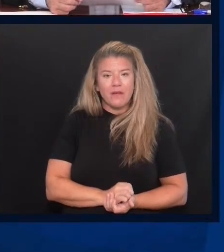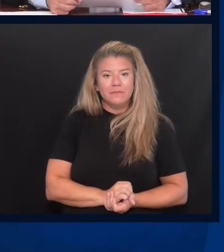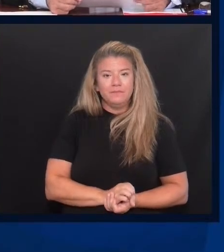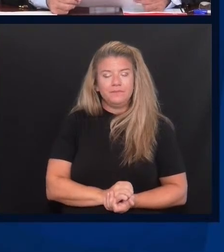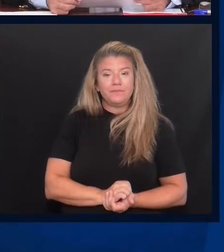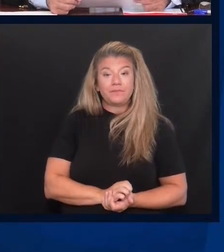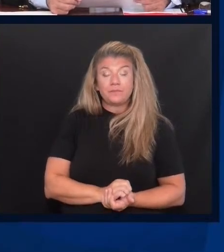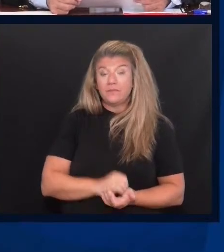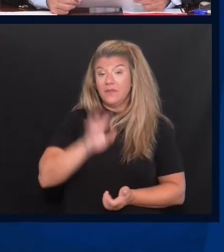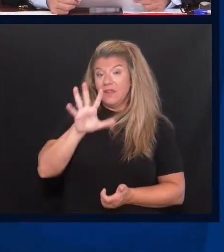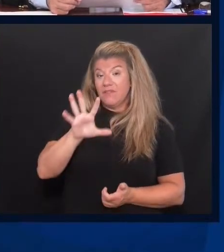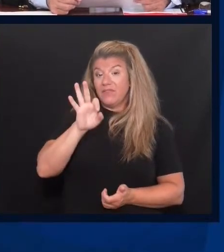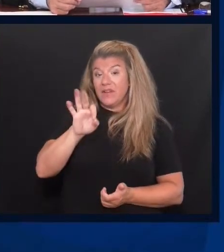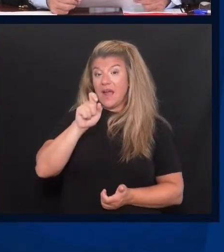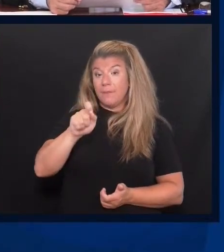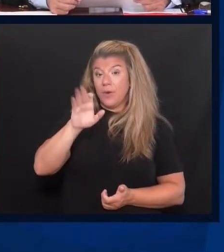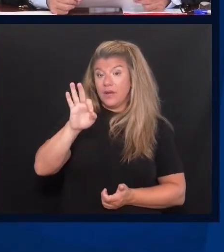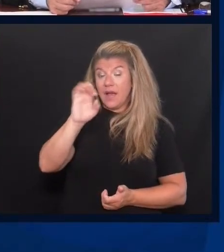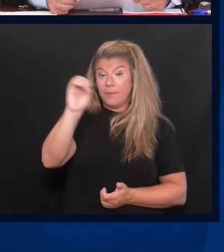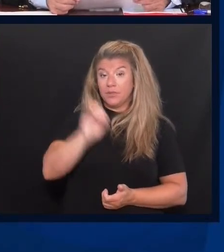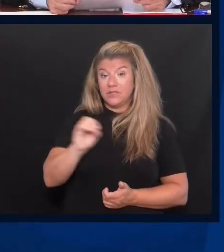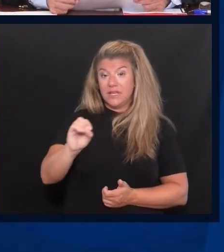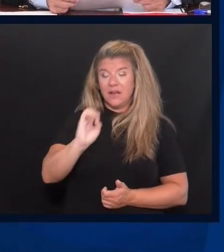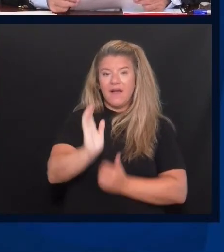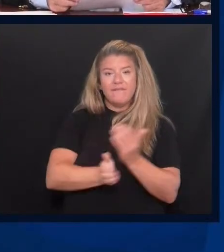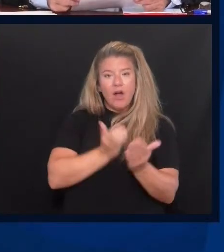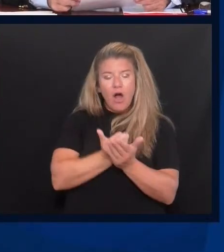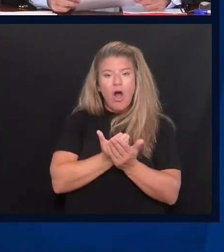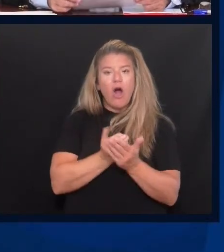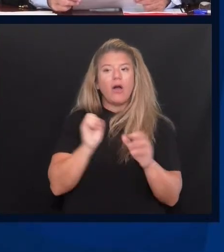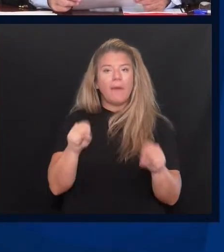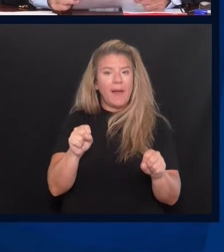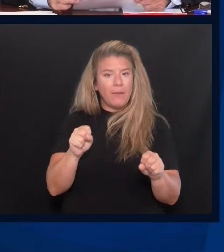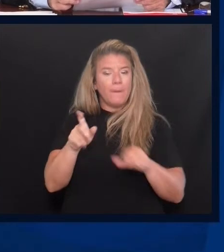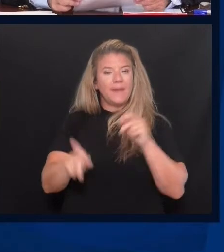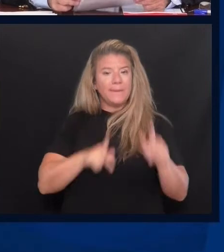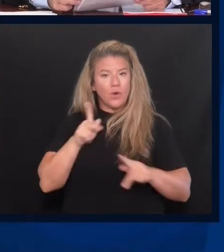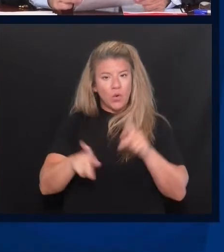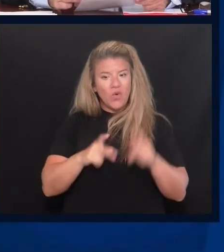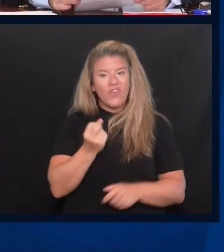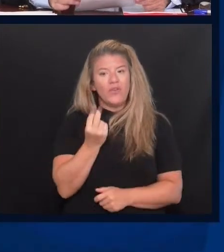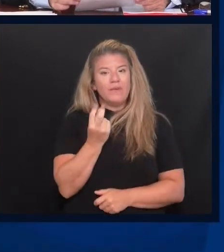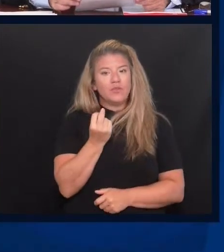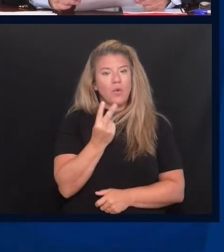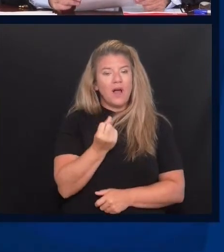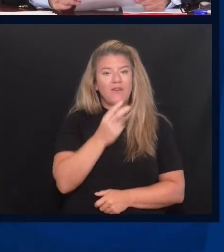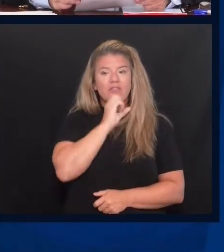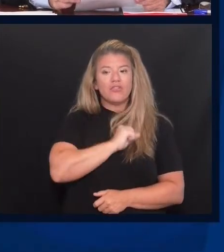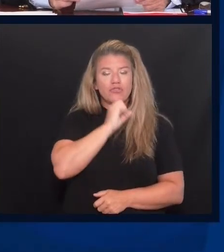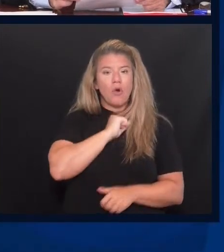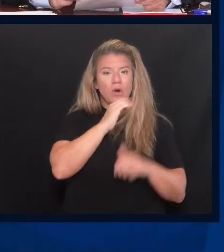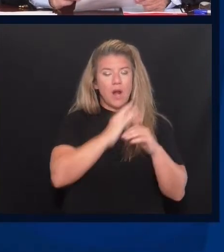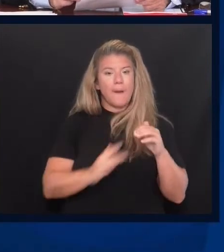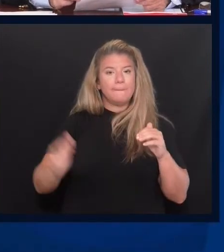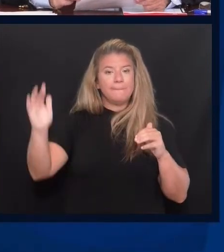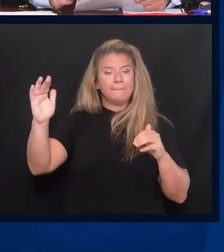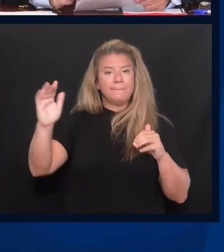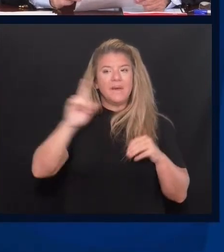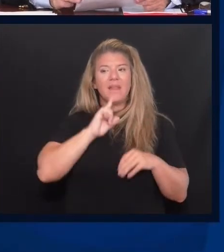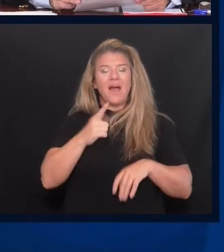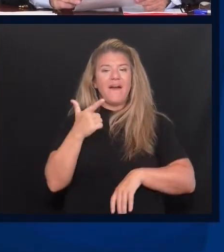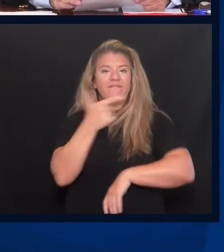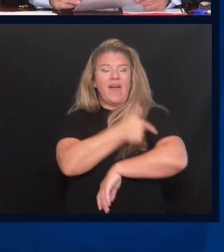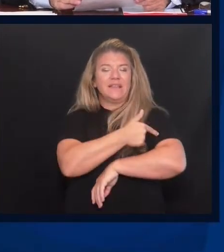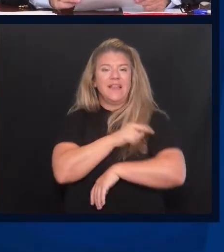at 59.9% of all of our eligible folks from 12 years of age and up that are vaccinated